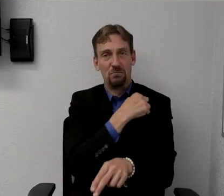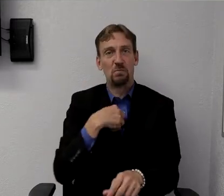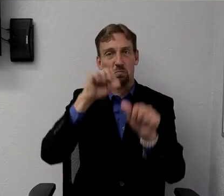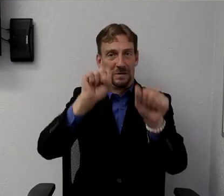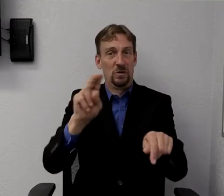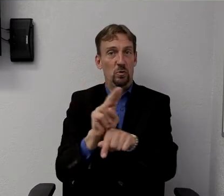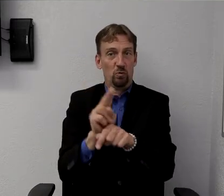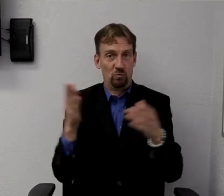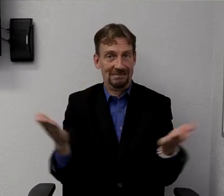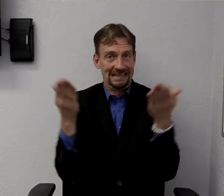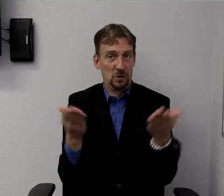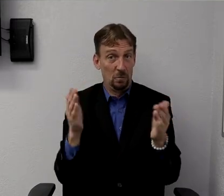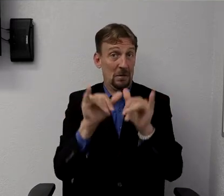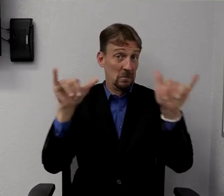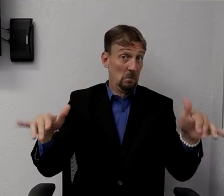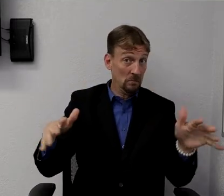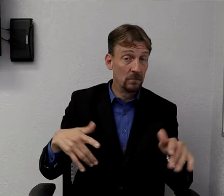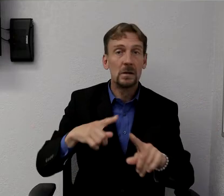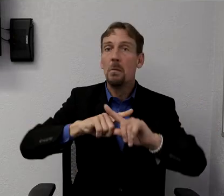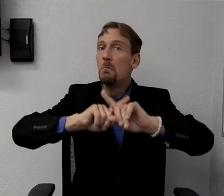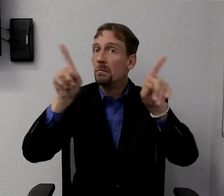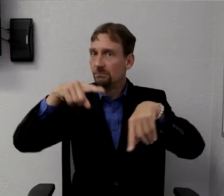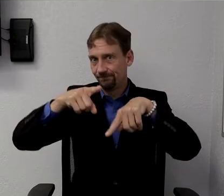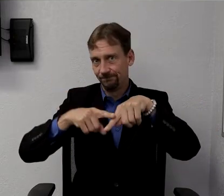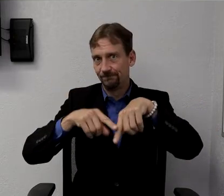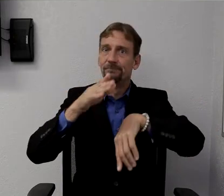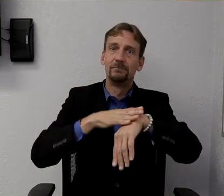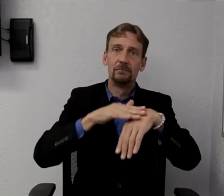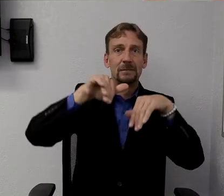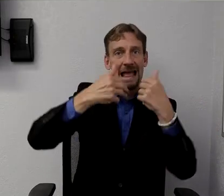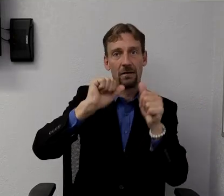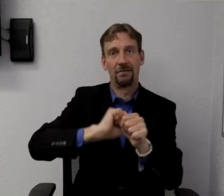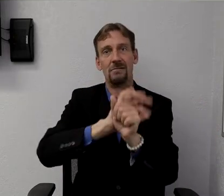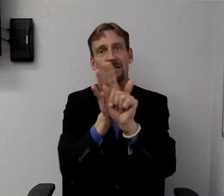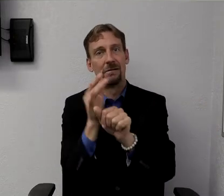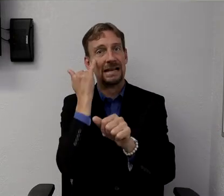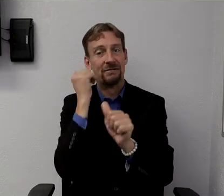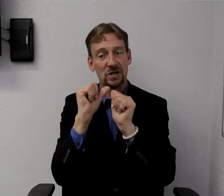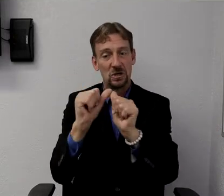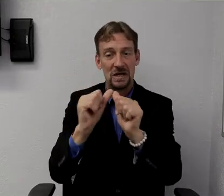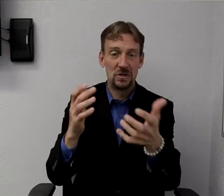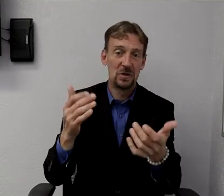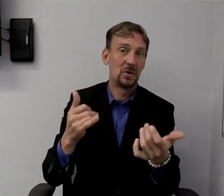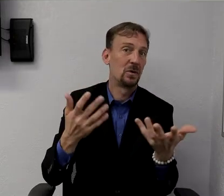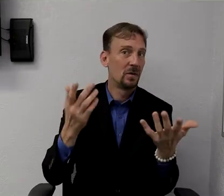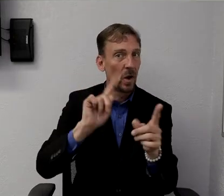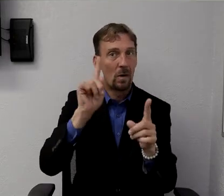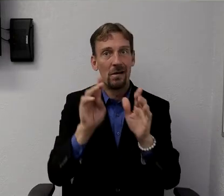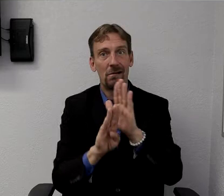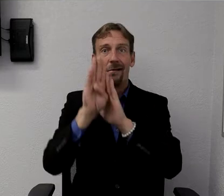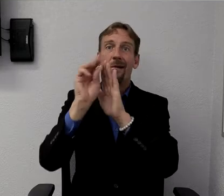again, depending on how this virus plays out in a surge in the apex, that could be